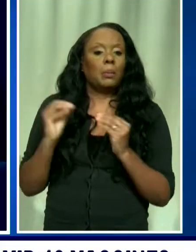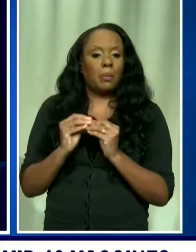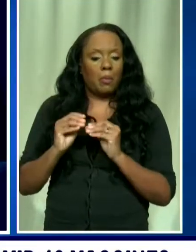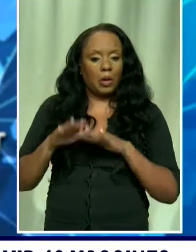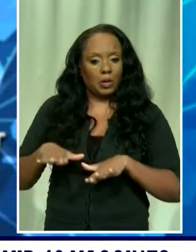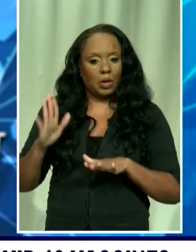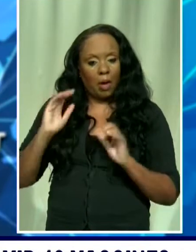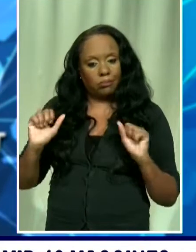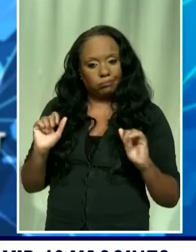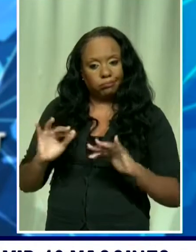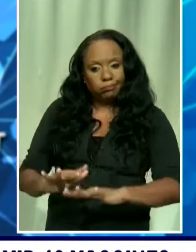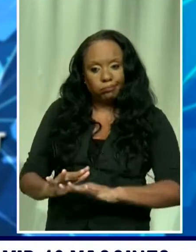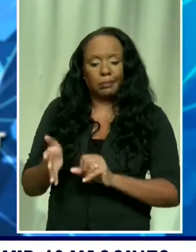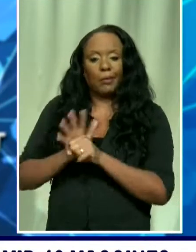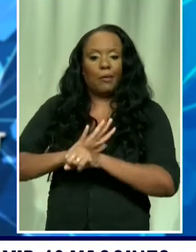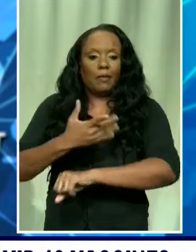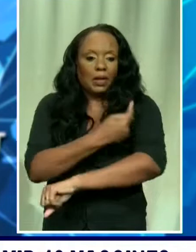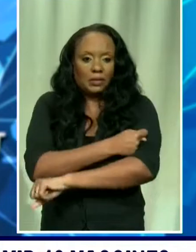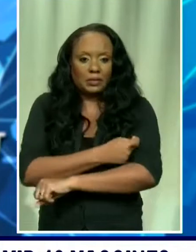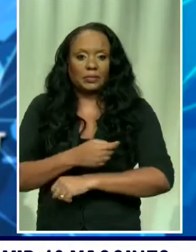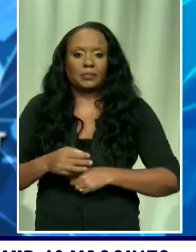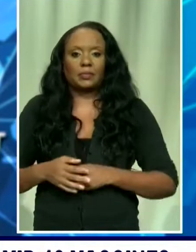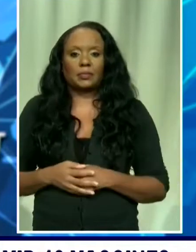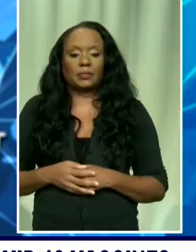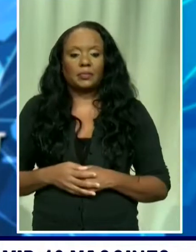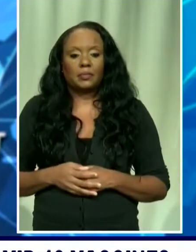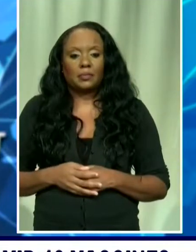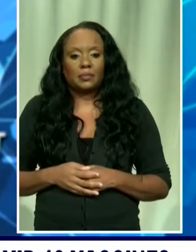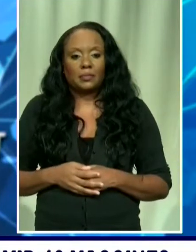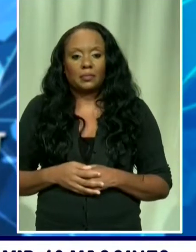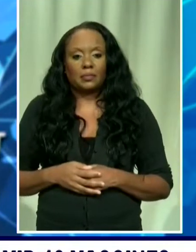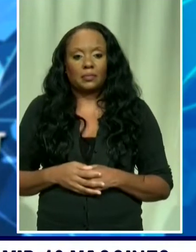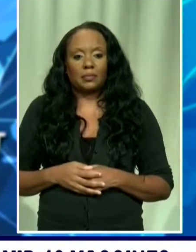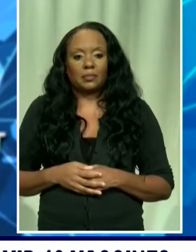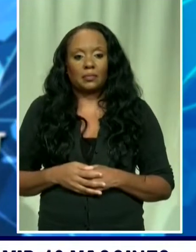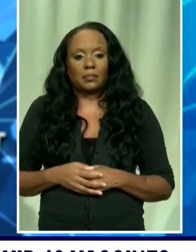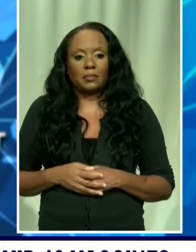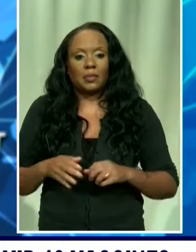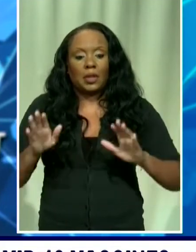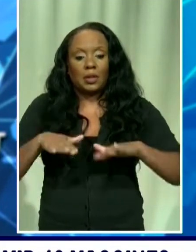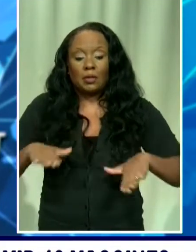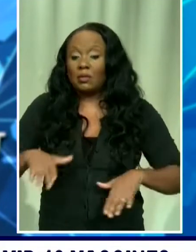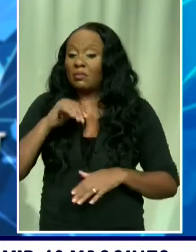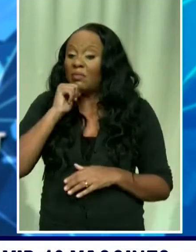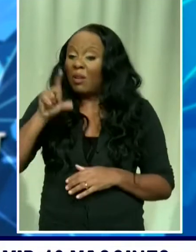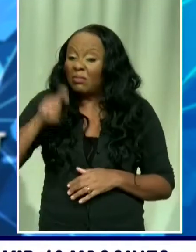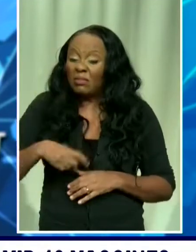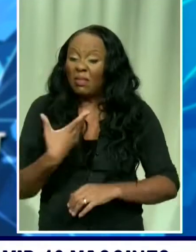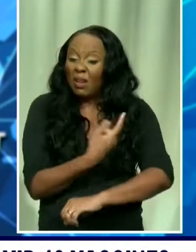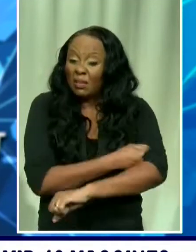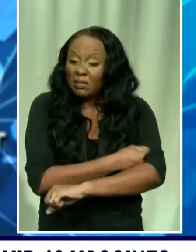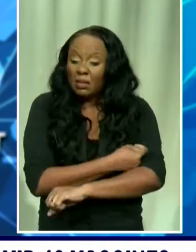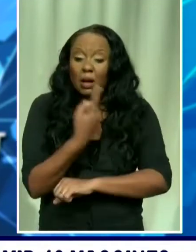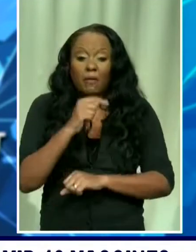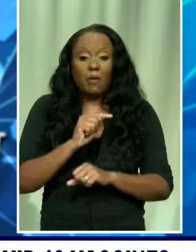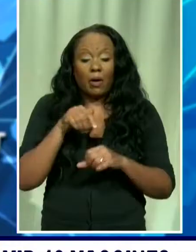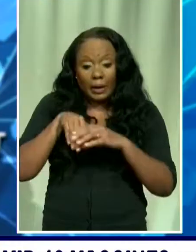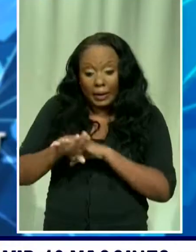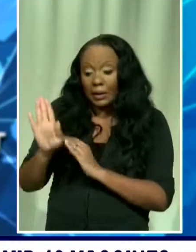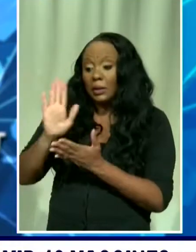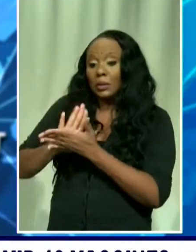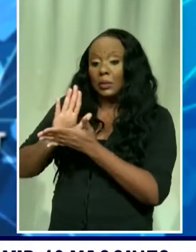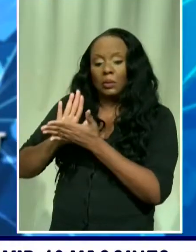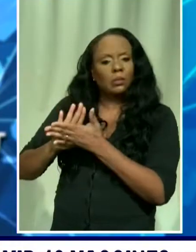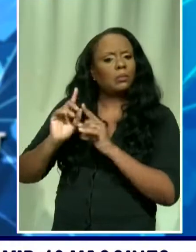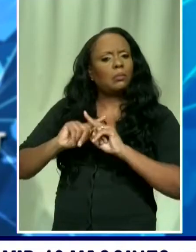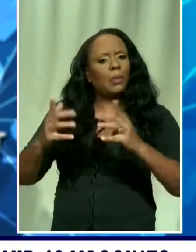uptick. Dr. George says while children do not need to be vaccinated to return to school, the ministry will be looking at different